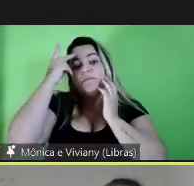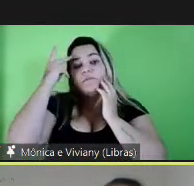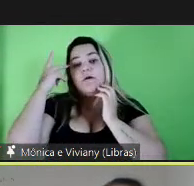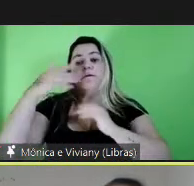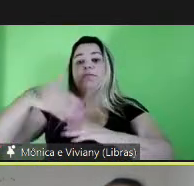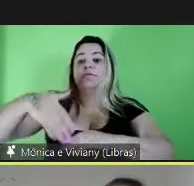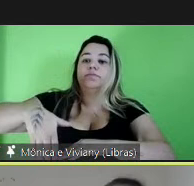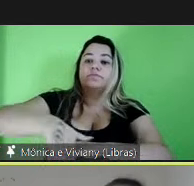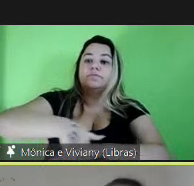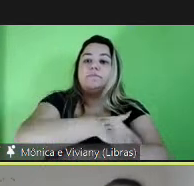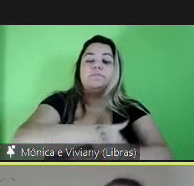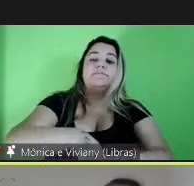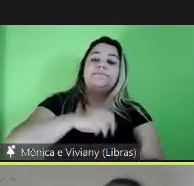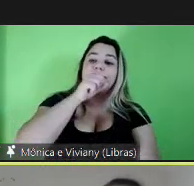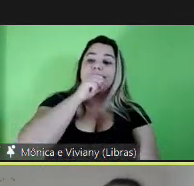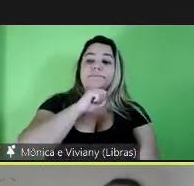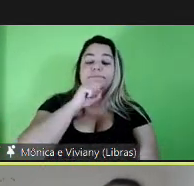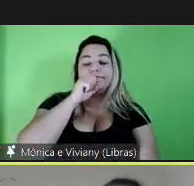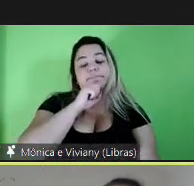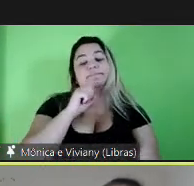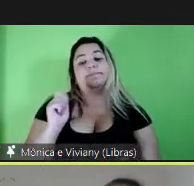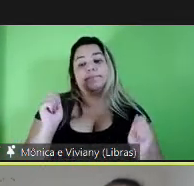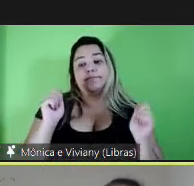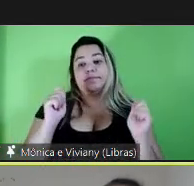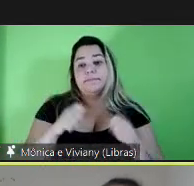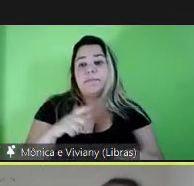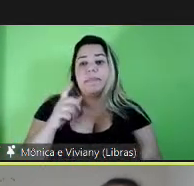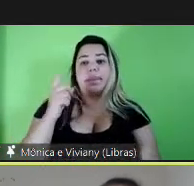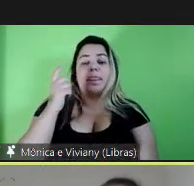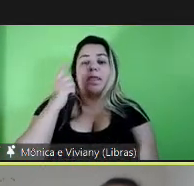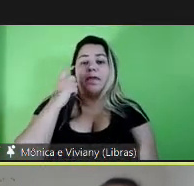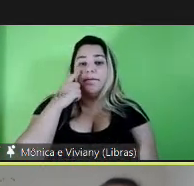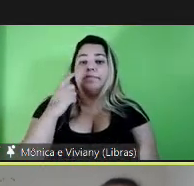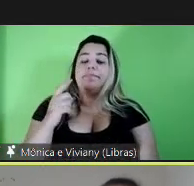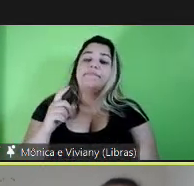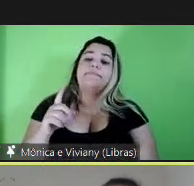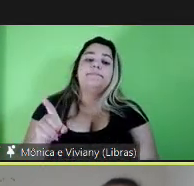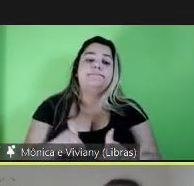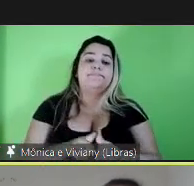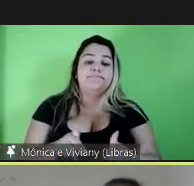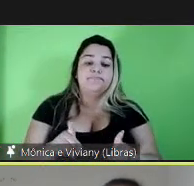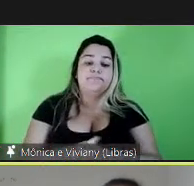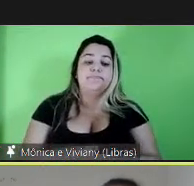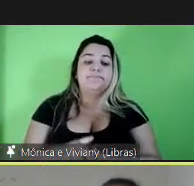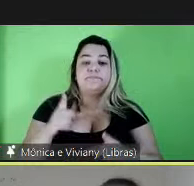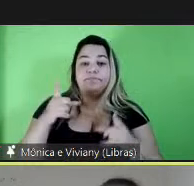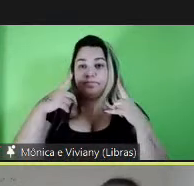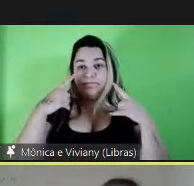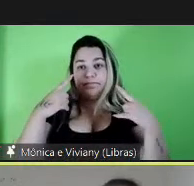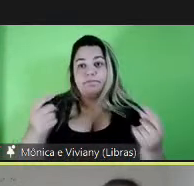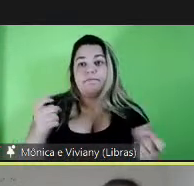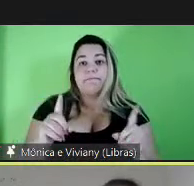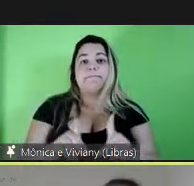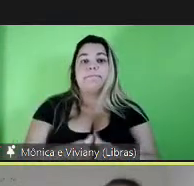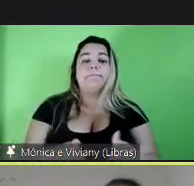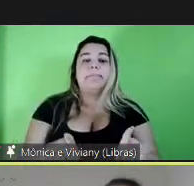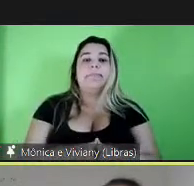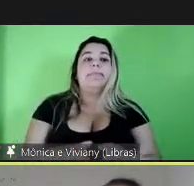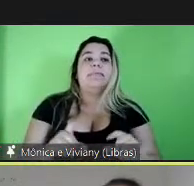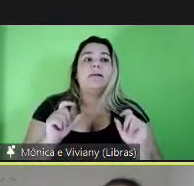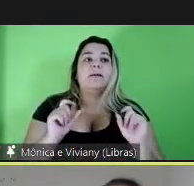in a risk situation, old people that need special attention, which have some kind of violent situation